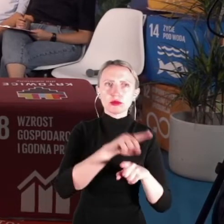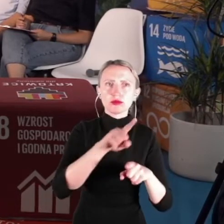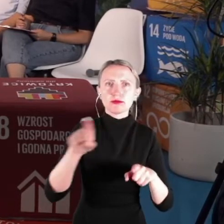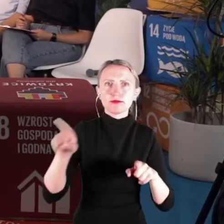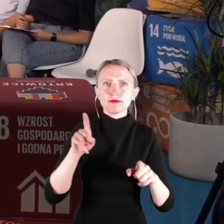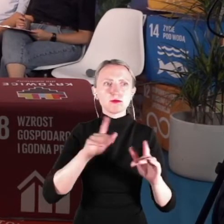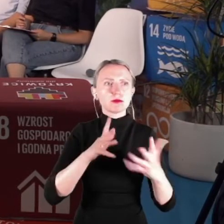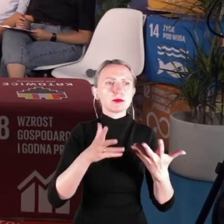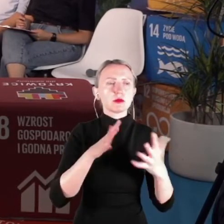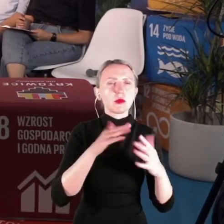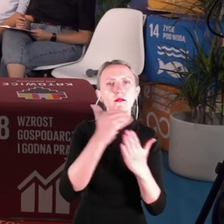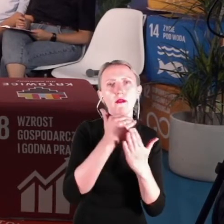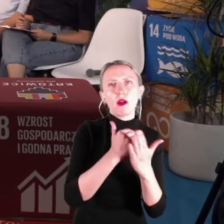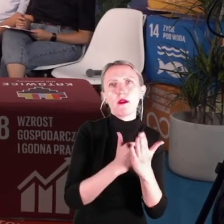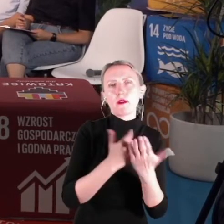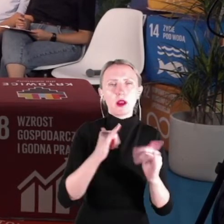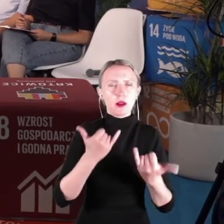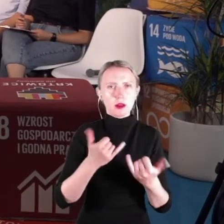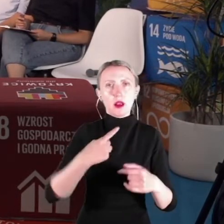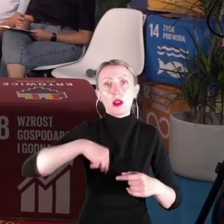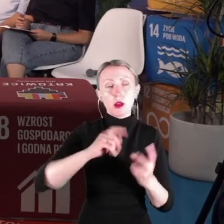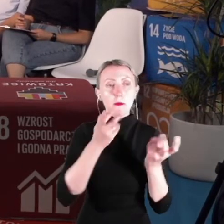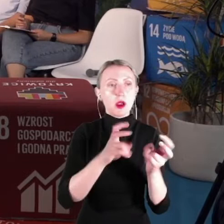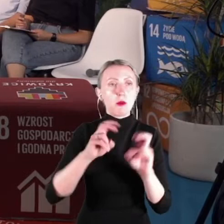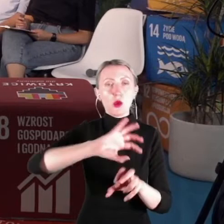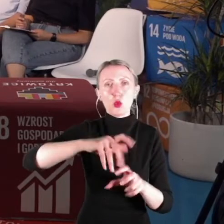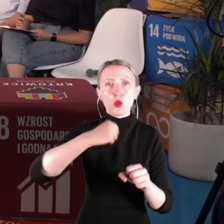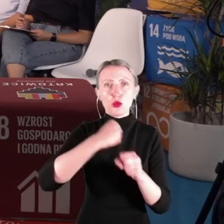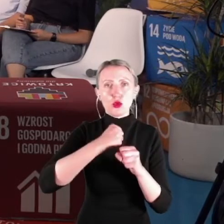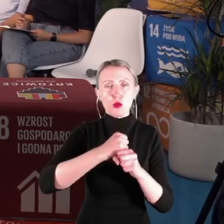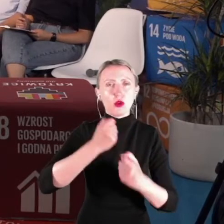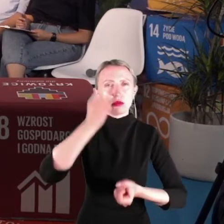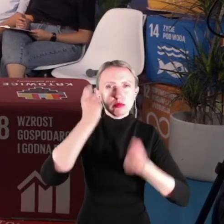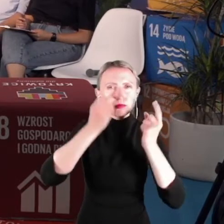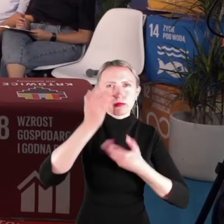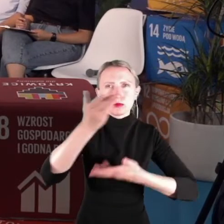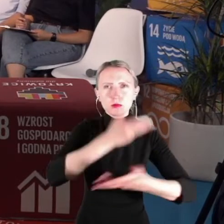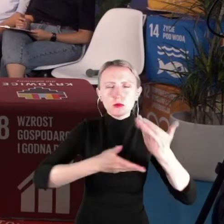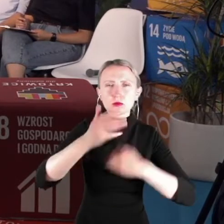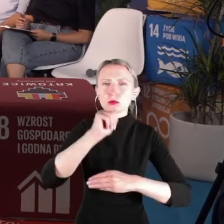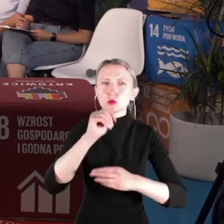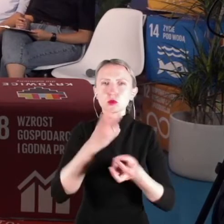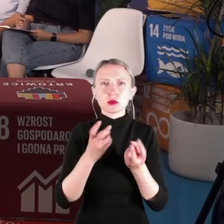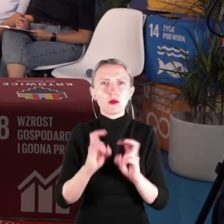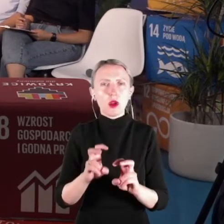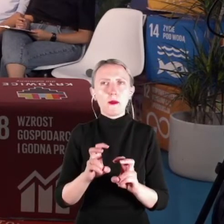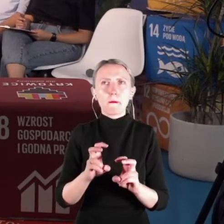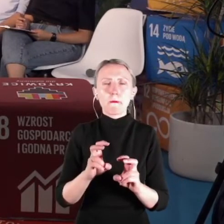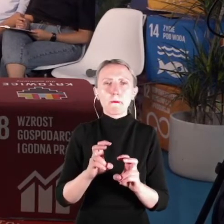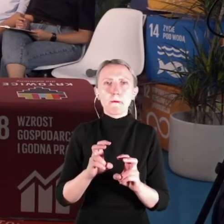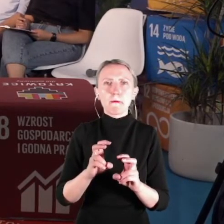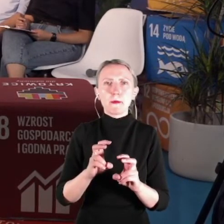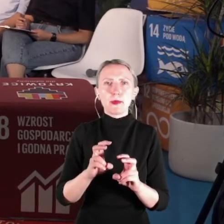many focus groups with the particular type. We were trying to map out the types of users, the groups of users and the groups